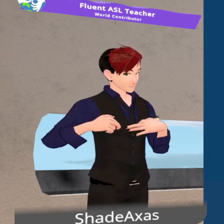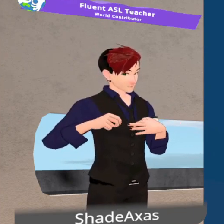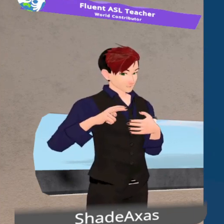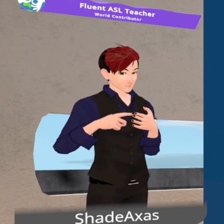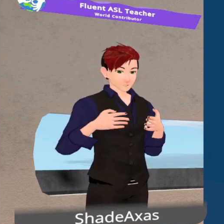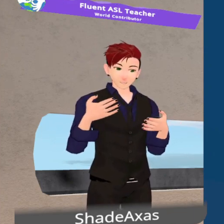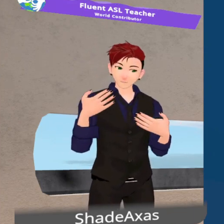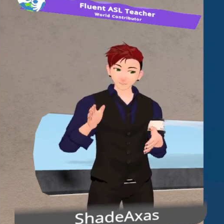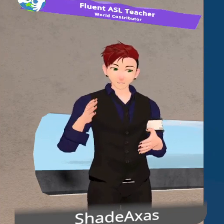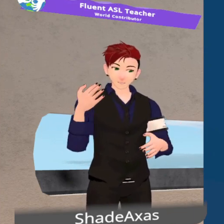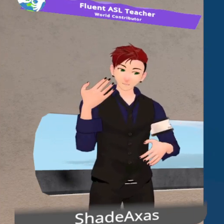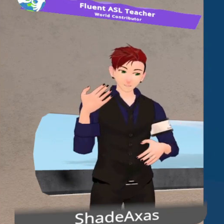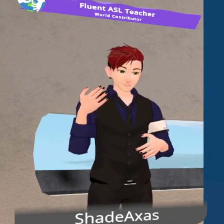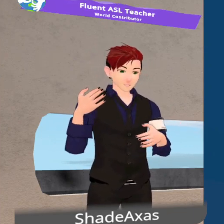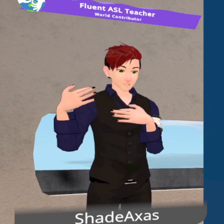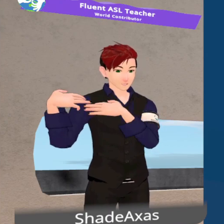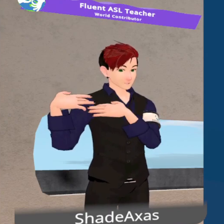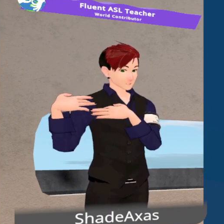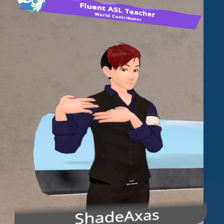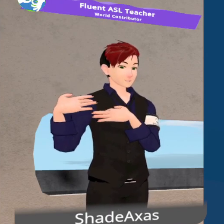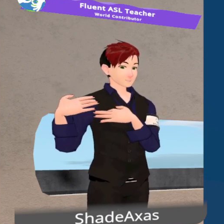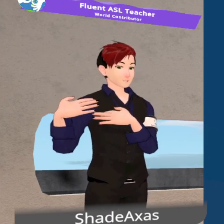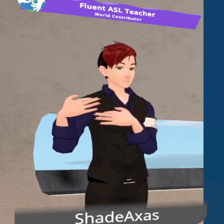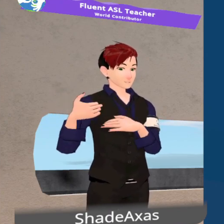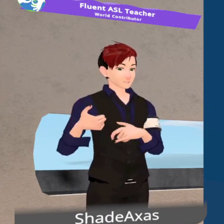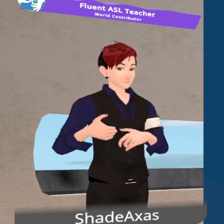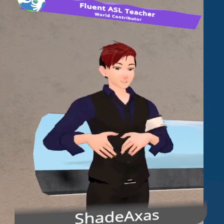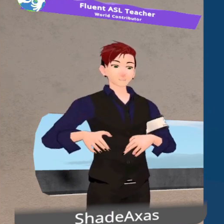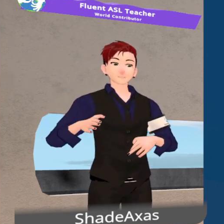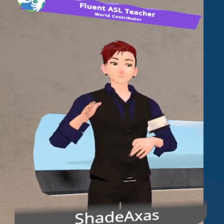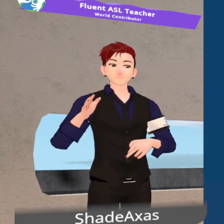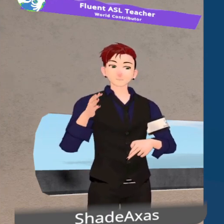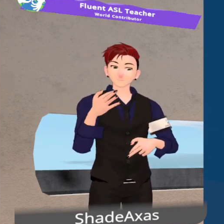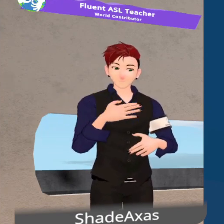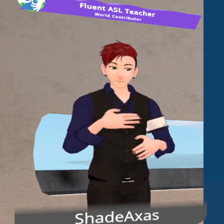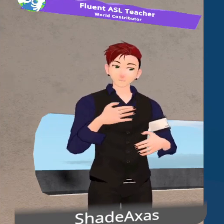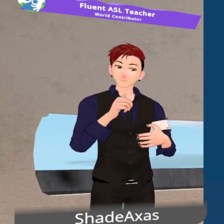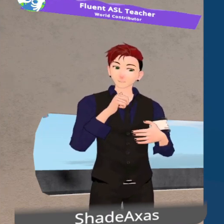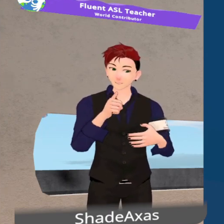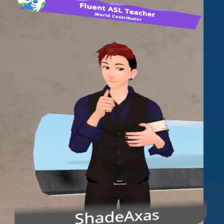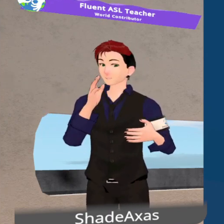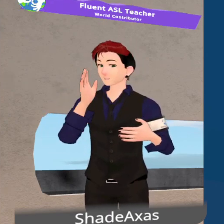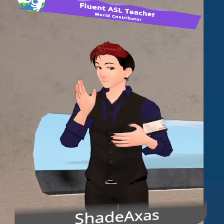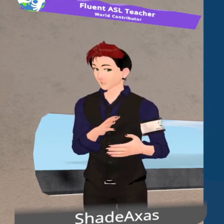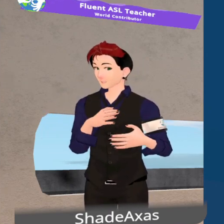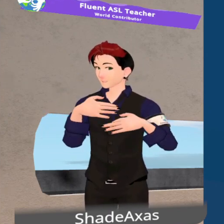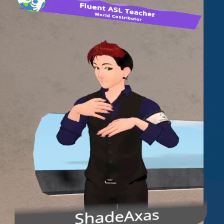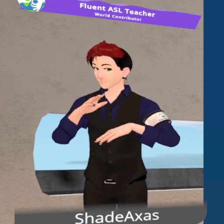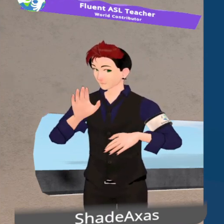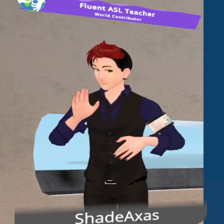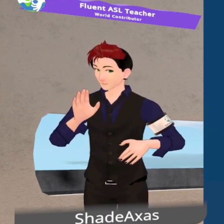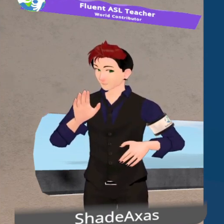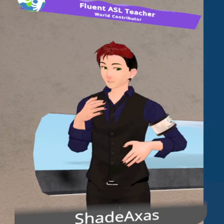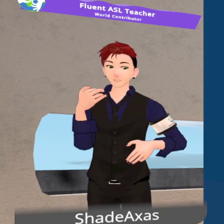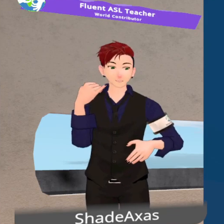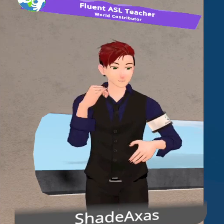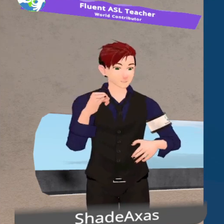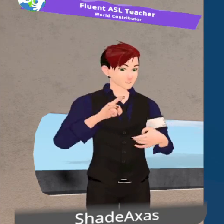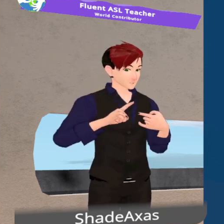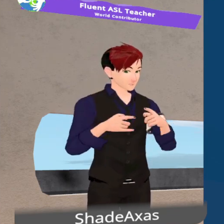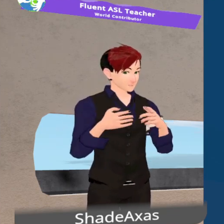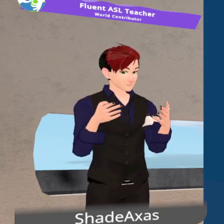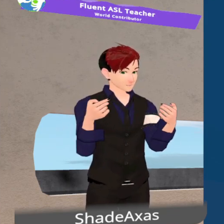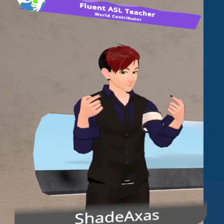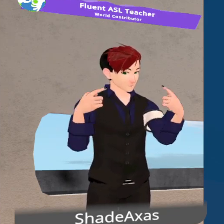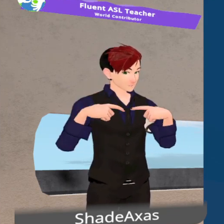know if they've accepted the rules. We don't know if they are going to be responsible for themselves. So please do not share the link.